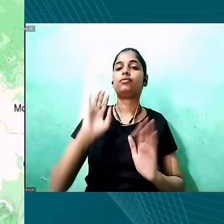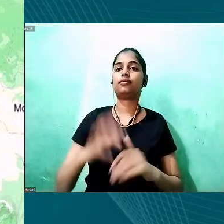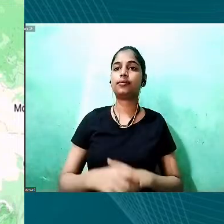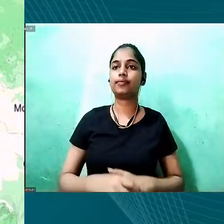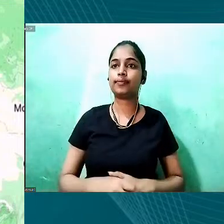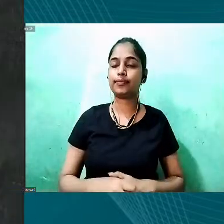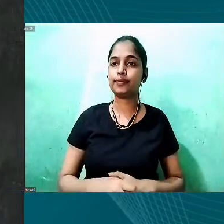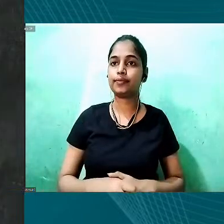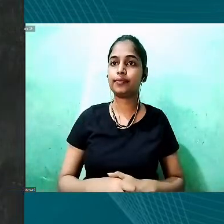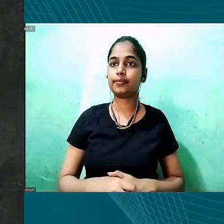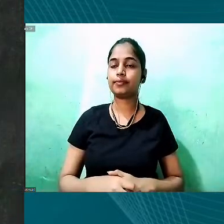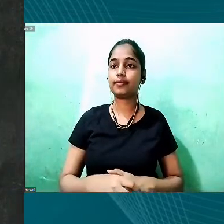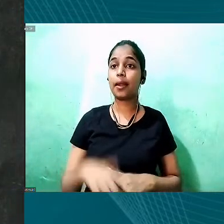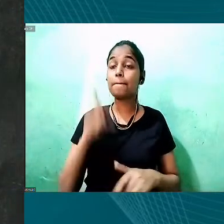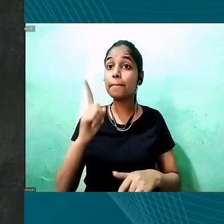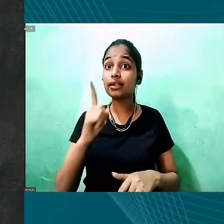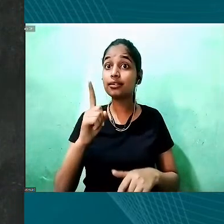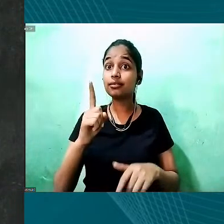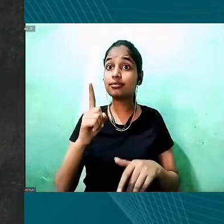small